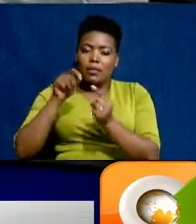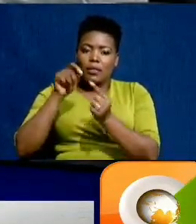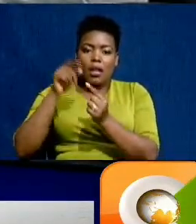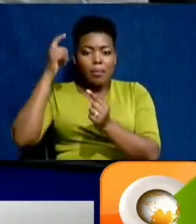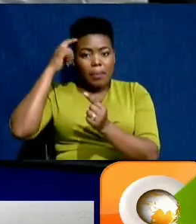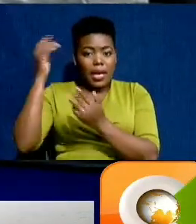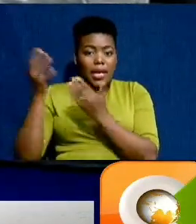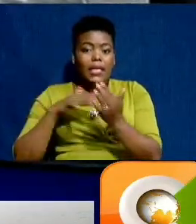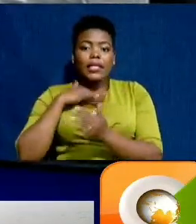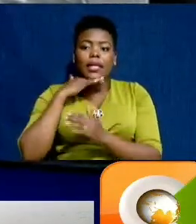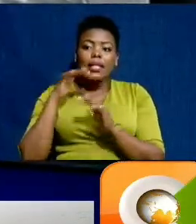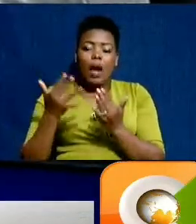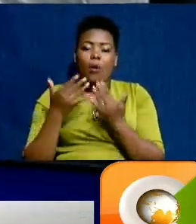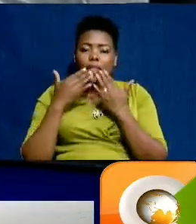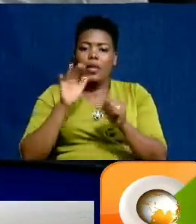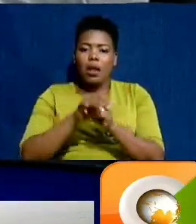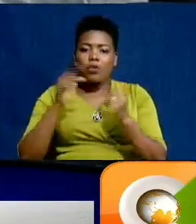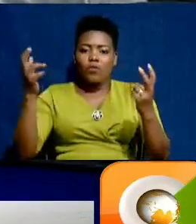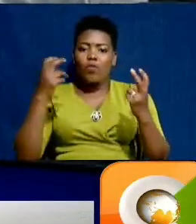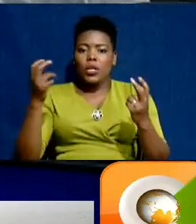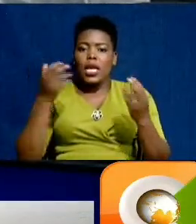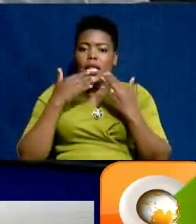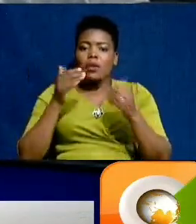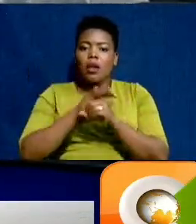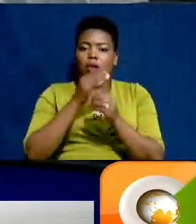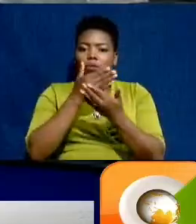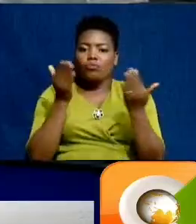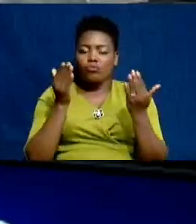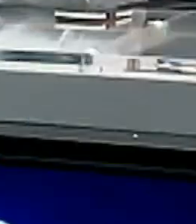injury, brain death is. Thanks so much for watching, and thank you so much for your time, Dr. Terry. Thank you. Thank you.